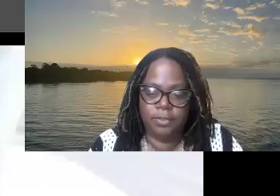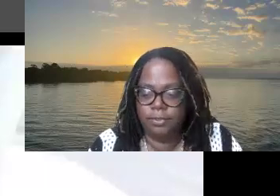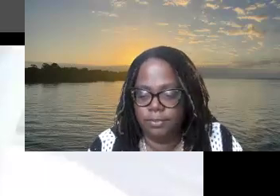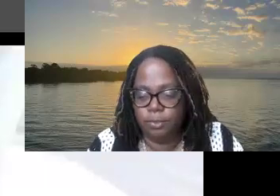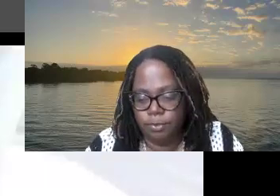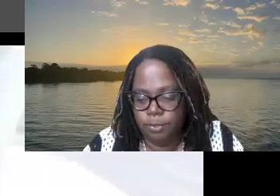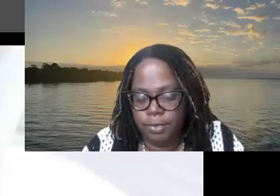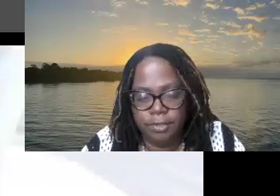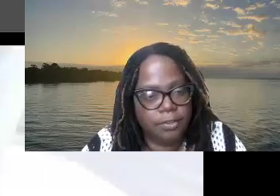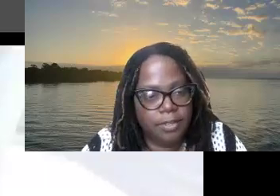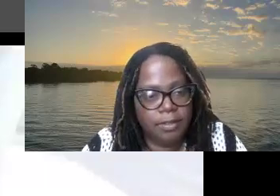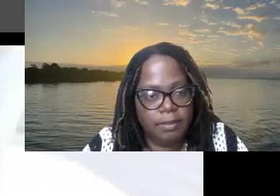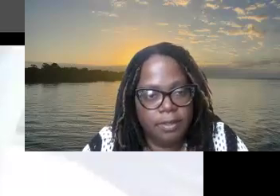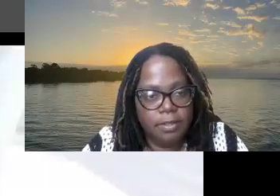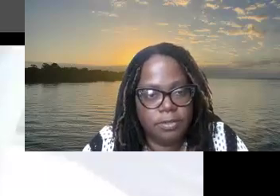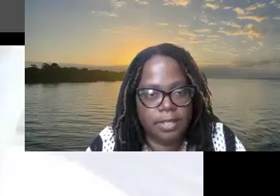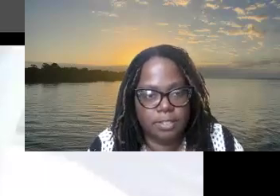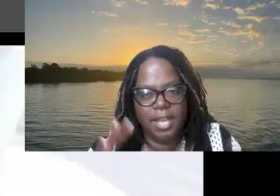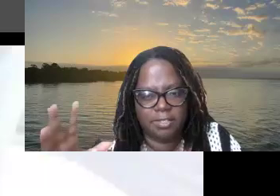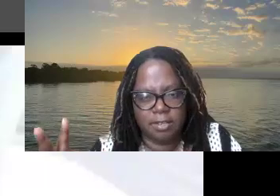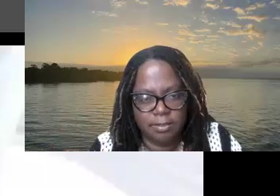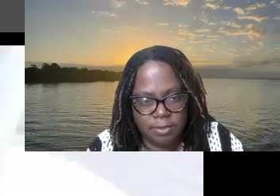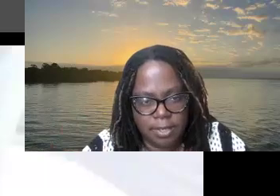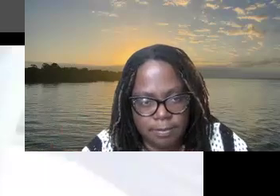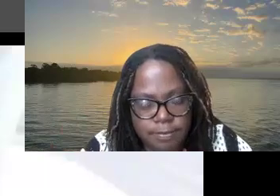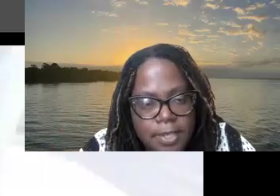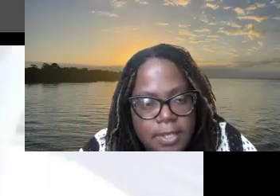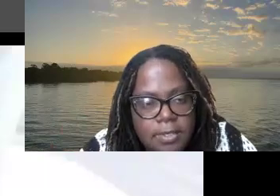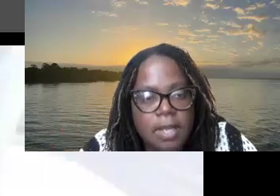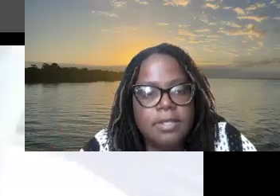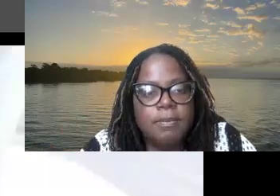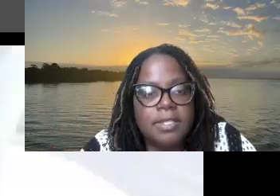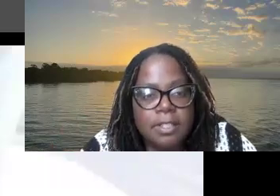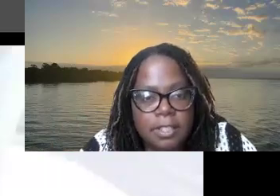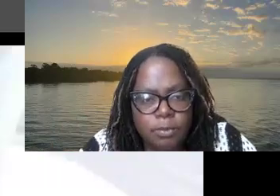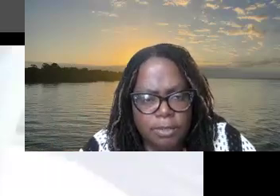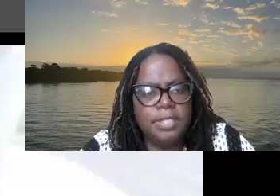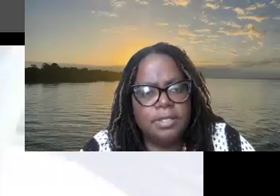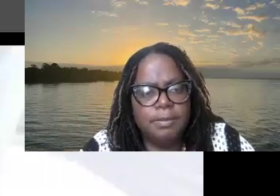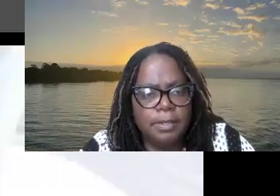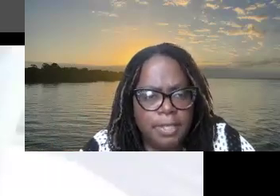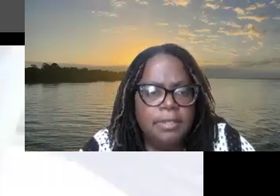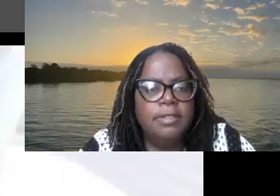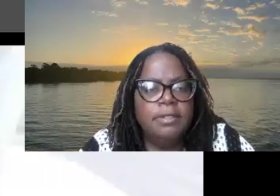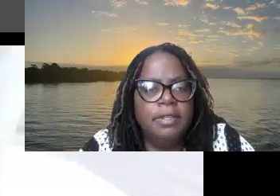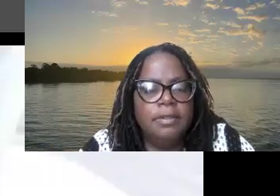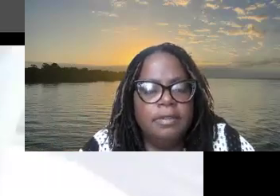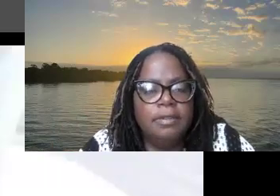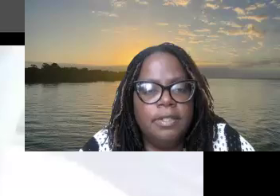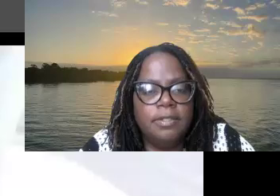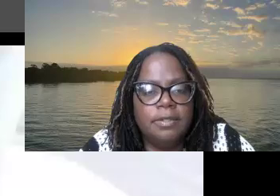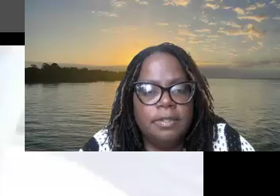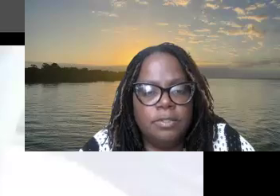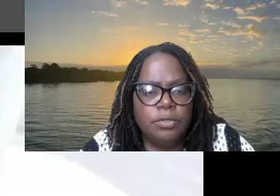your wife or your partner. So that gets passed on. Toxic masculinity, what it means to be a man